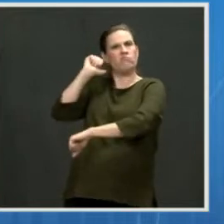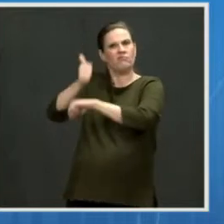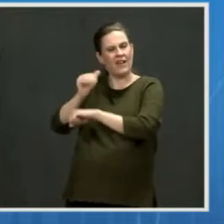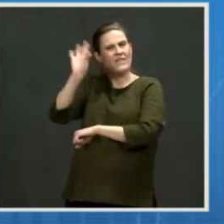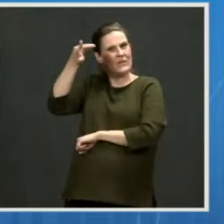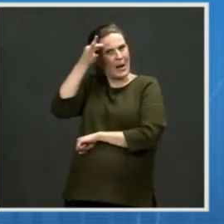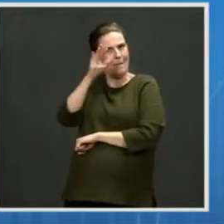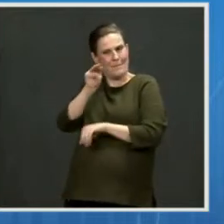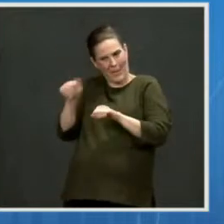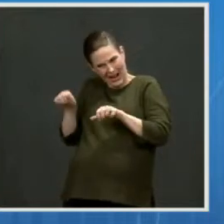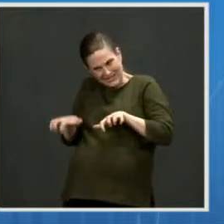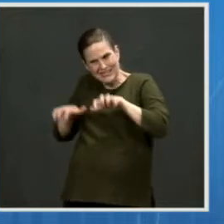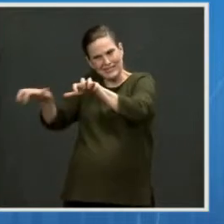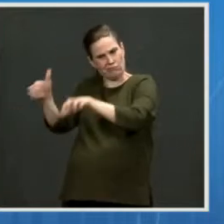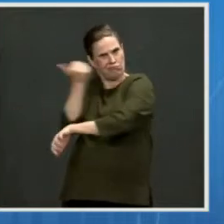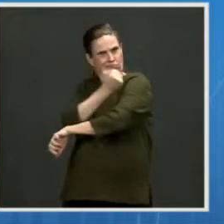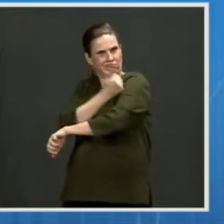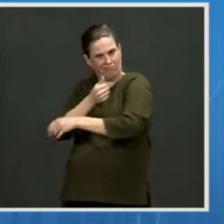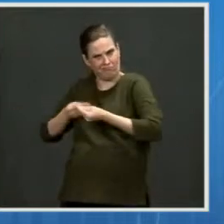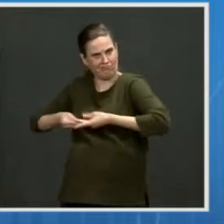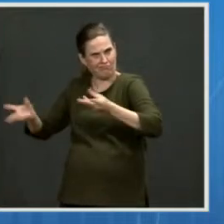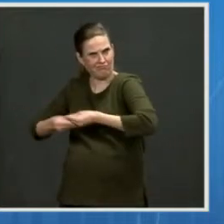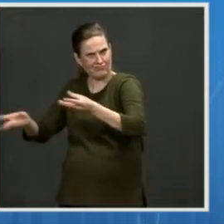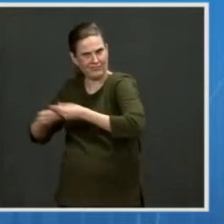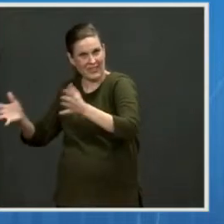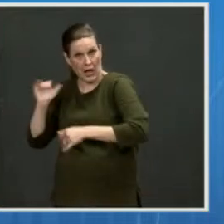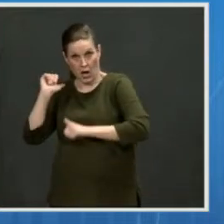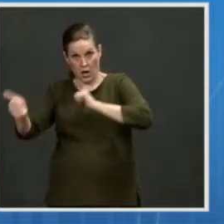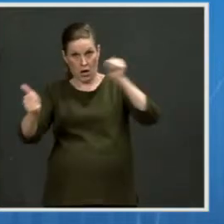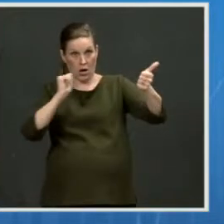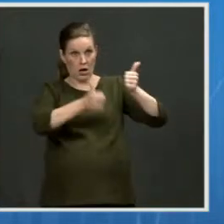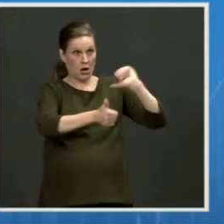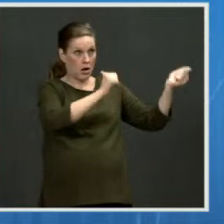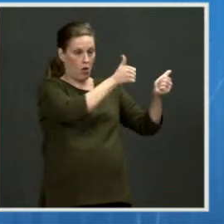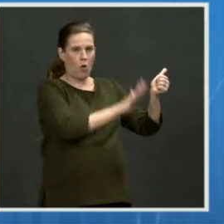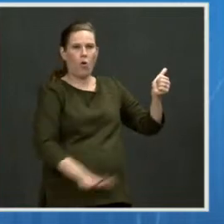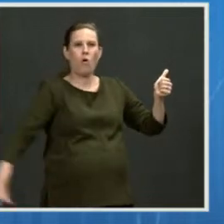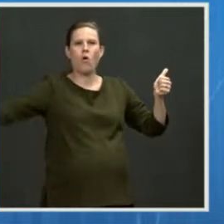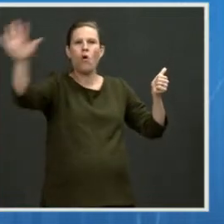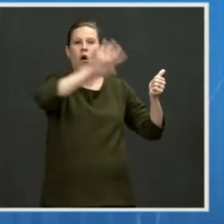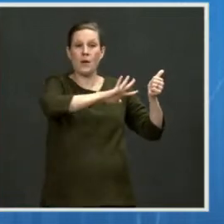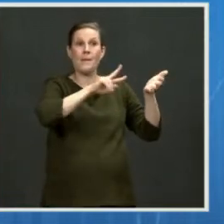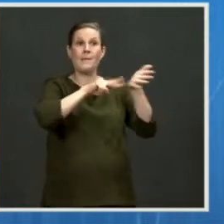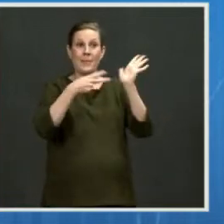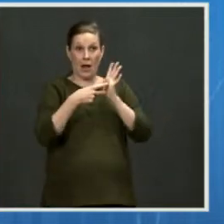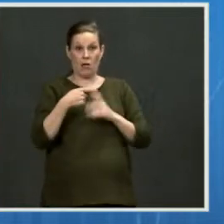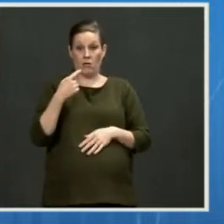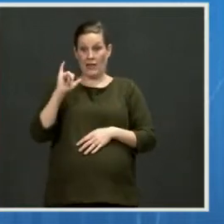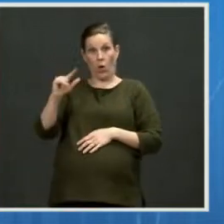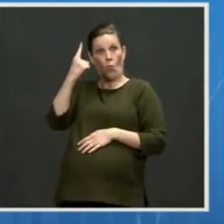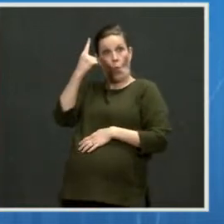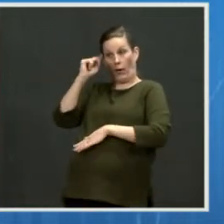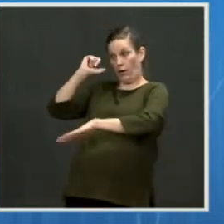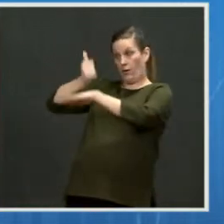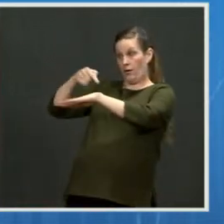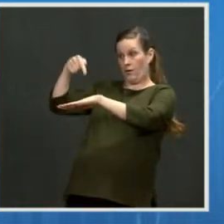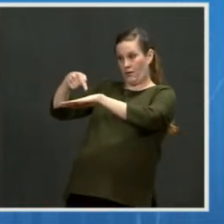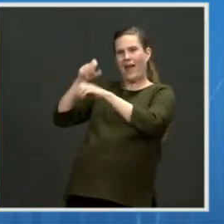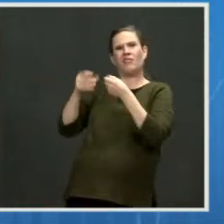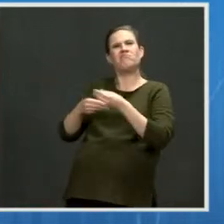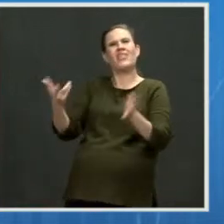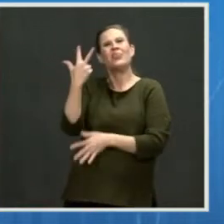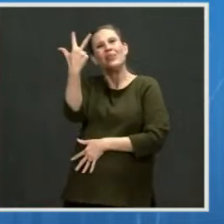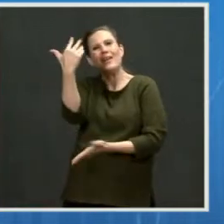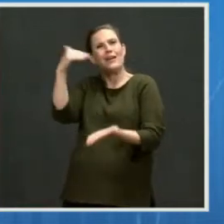respective state, and each is capable of administering 3,000 vaccinations a day. I can also report that previously